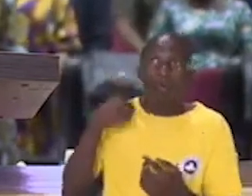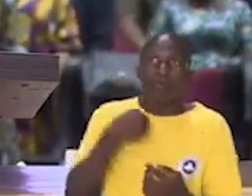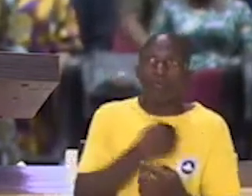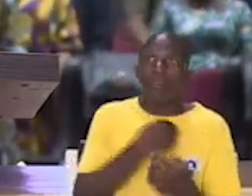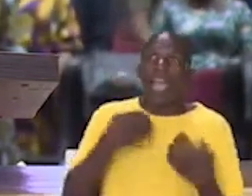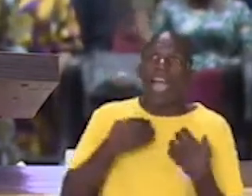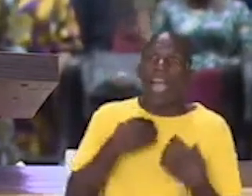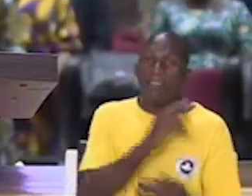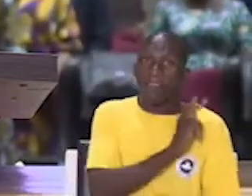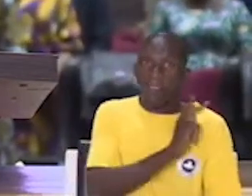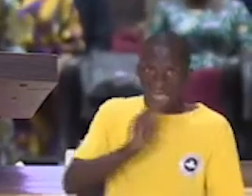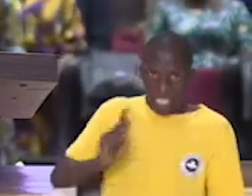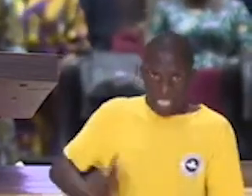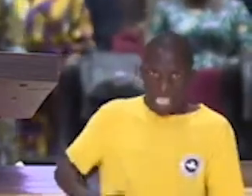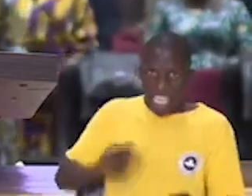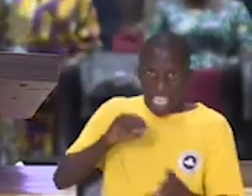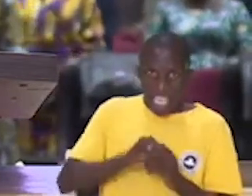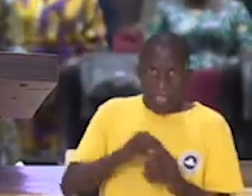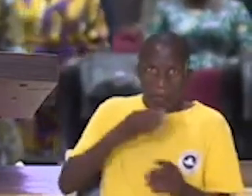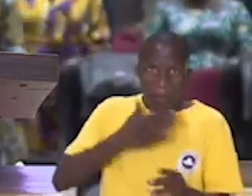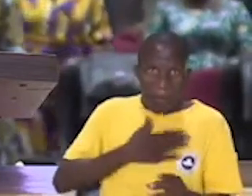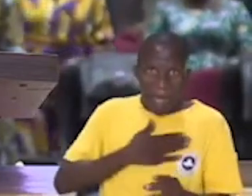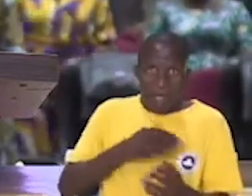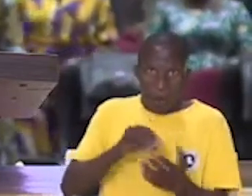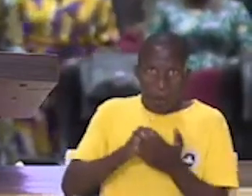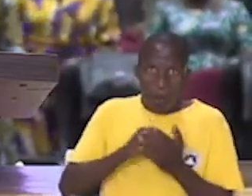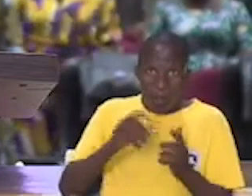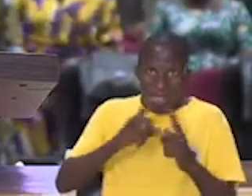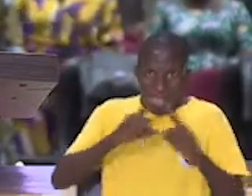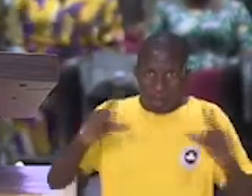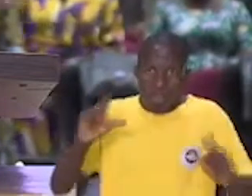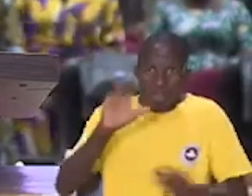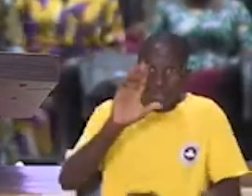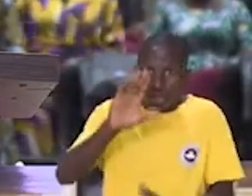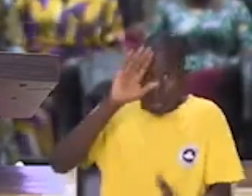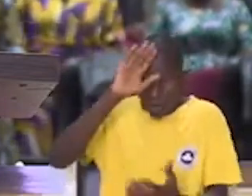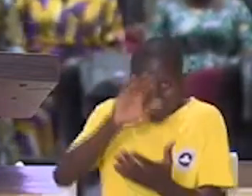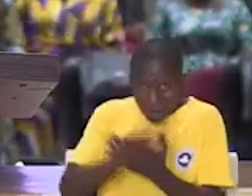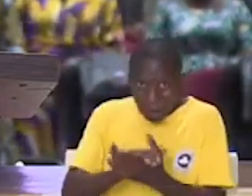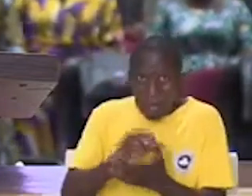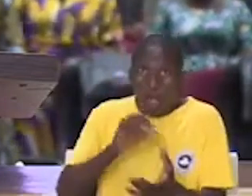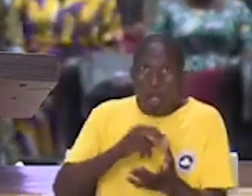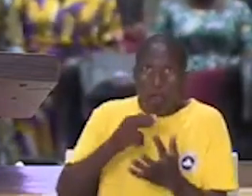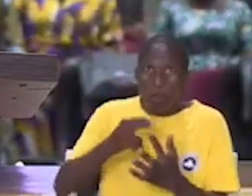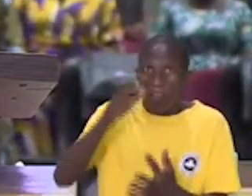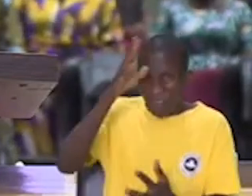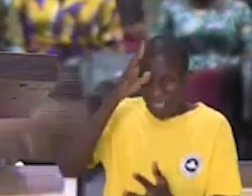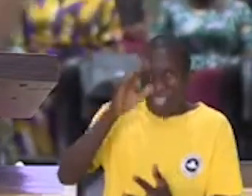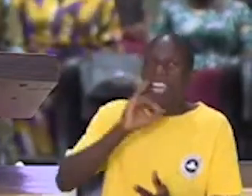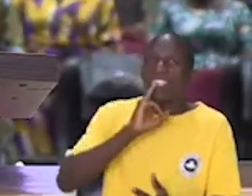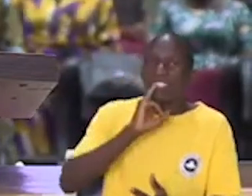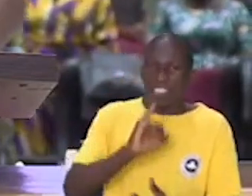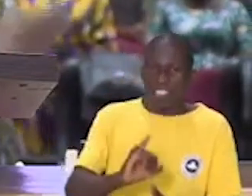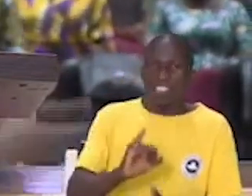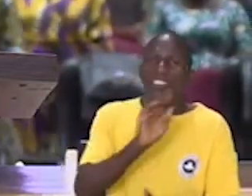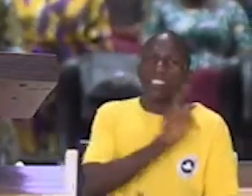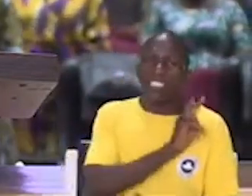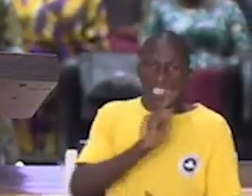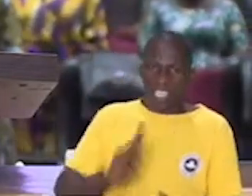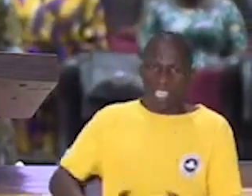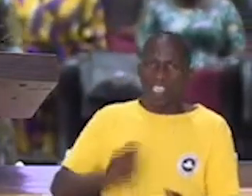language, your father or your husband is also called the king in my house.